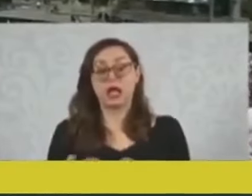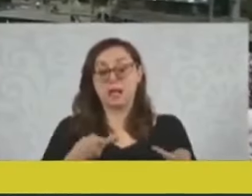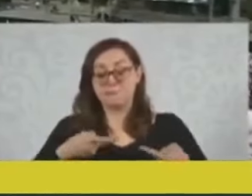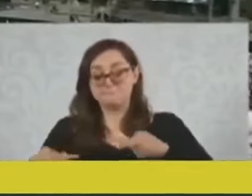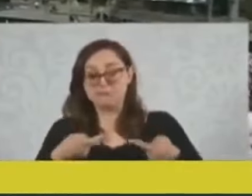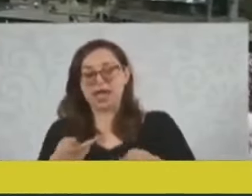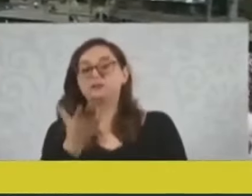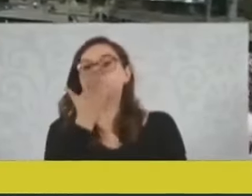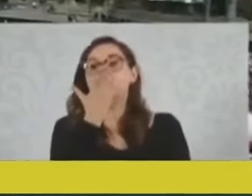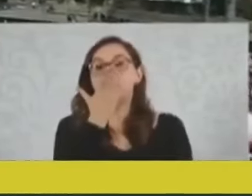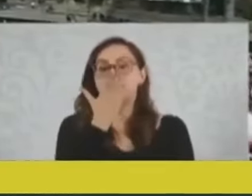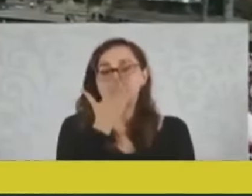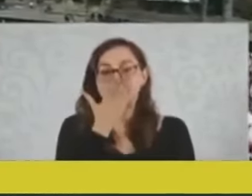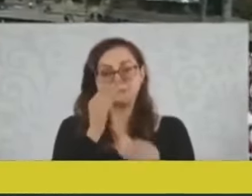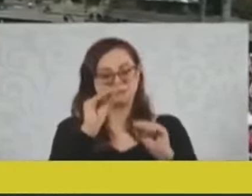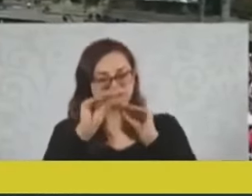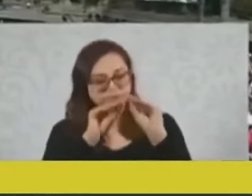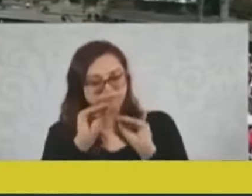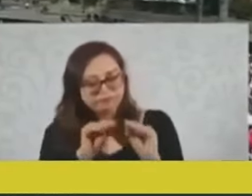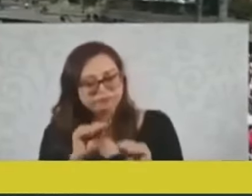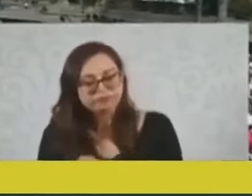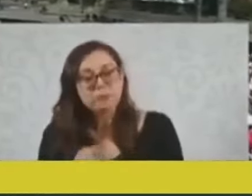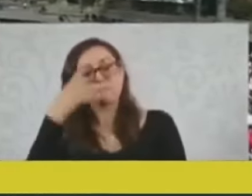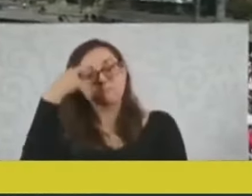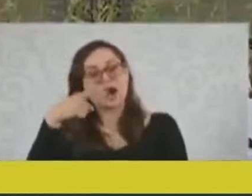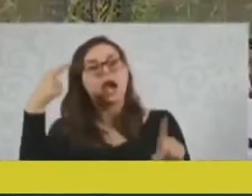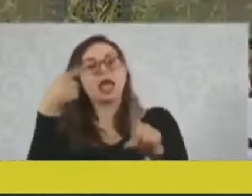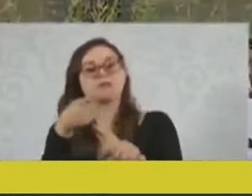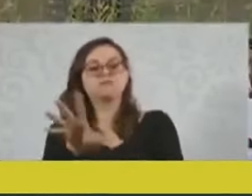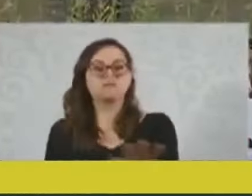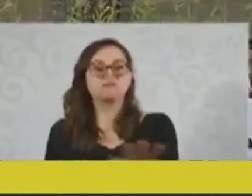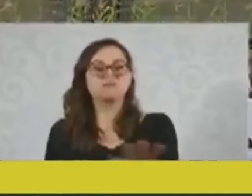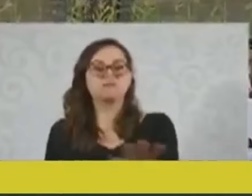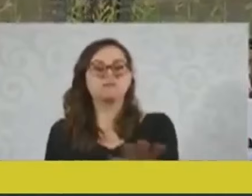We will consolidate the Sonora plan,